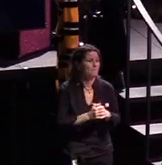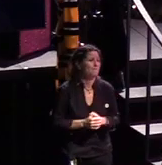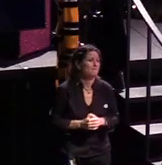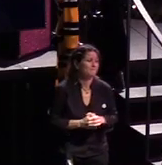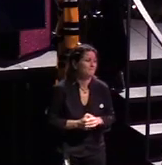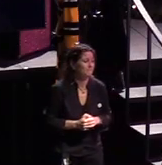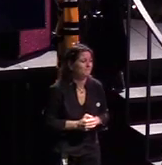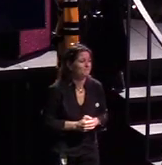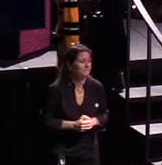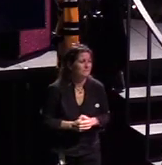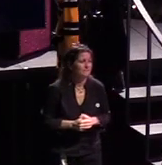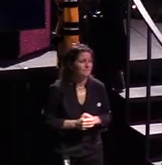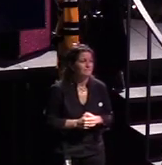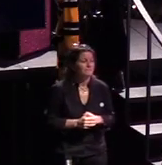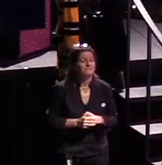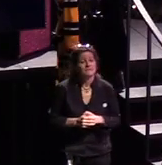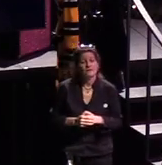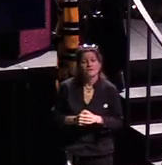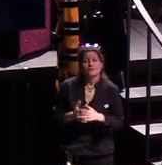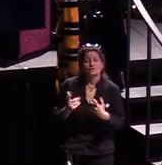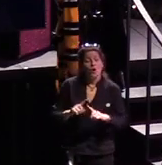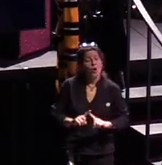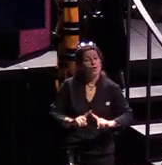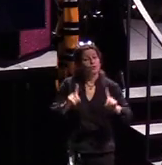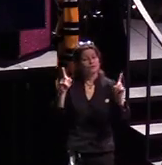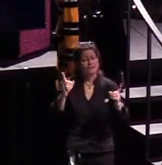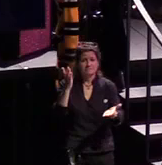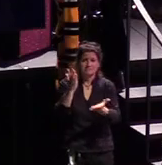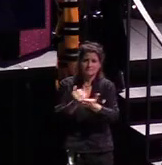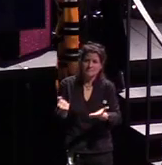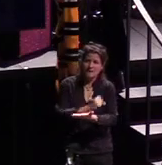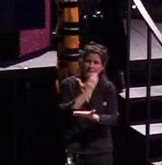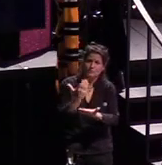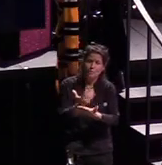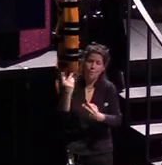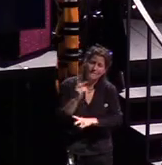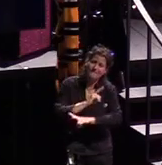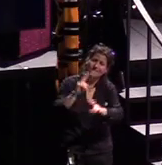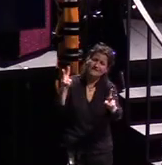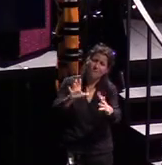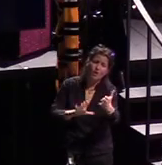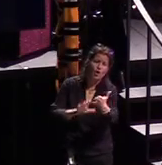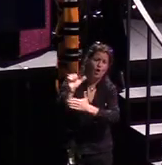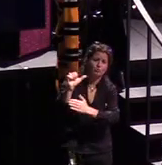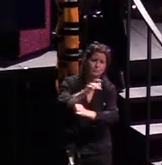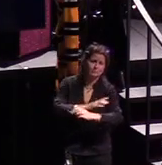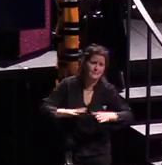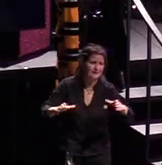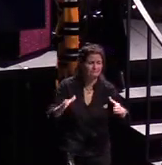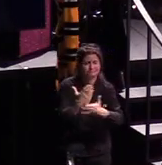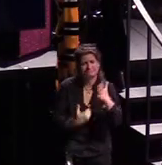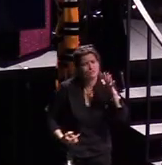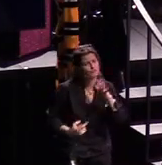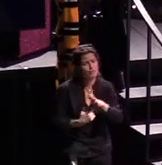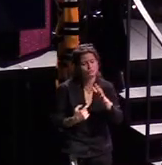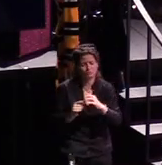biscuit ensuring that difference is visible in our cultural spaces biscuit is crucial to challenging these